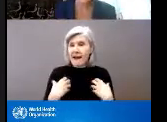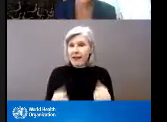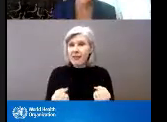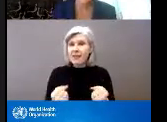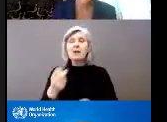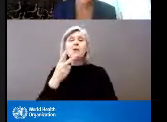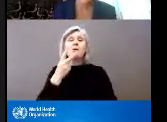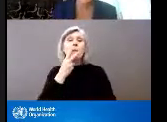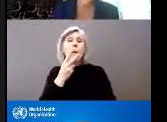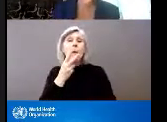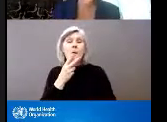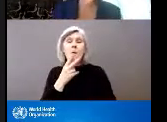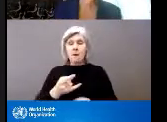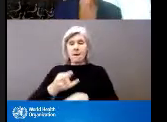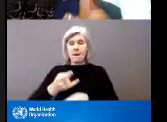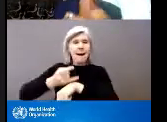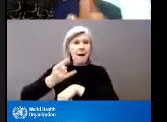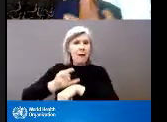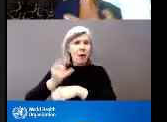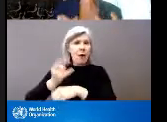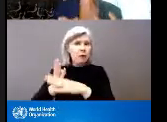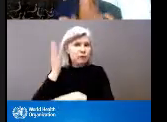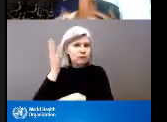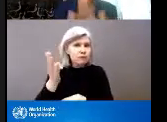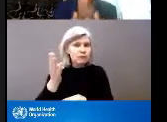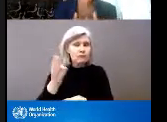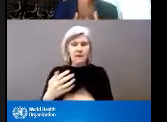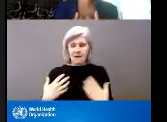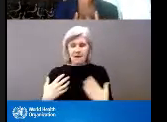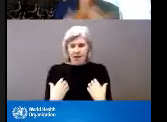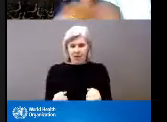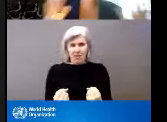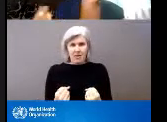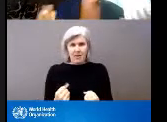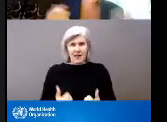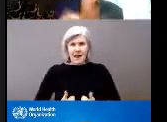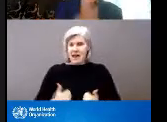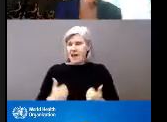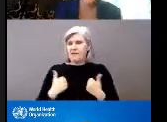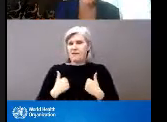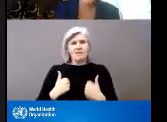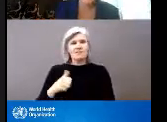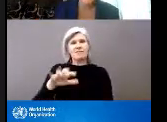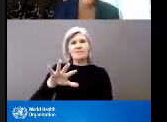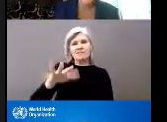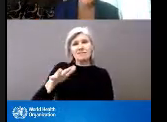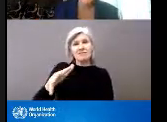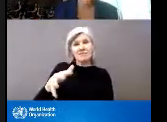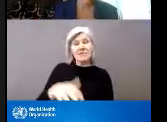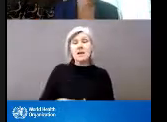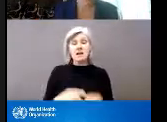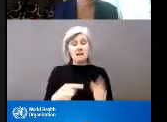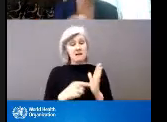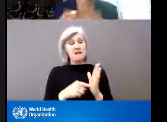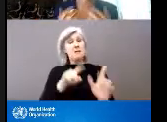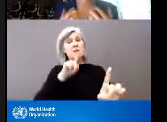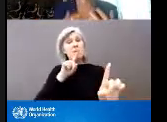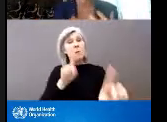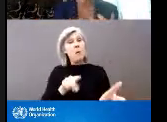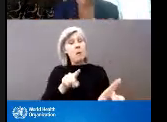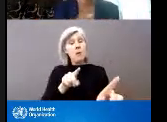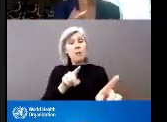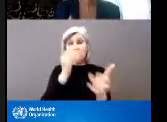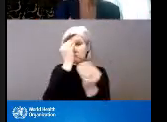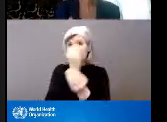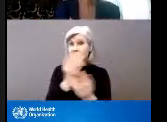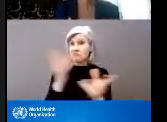of life. But the report outlines that it's not just about the individuals, it's also about our society that